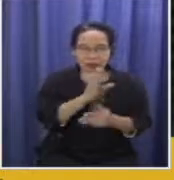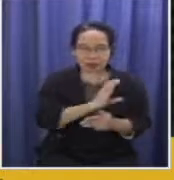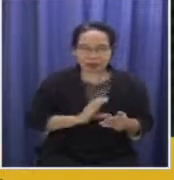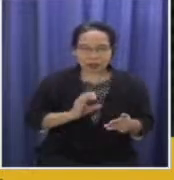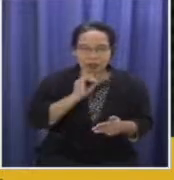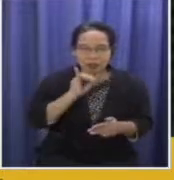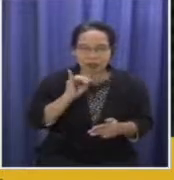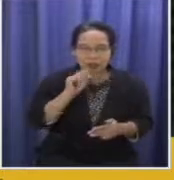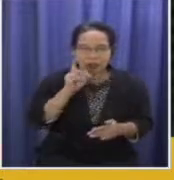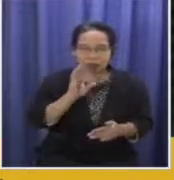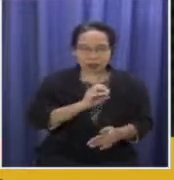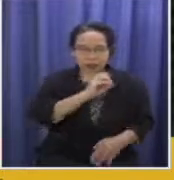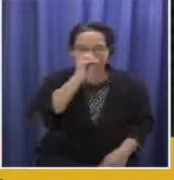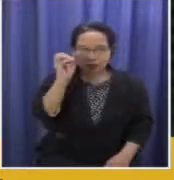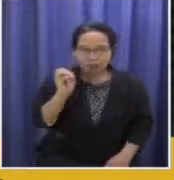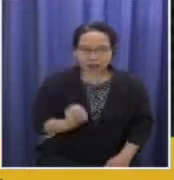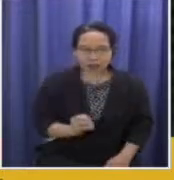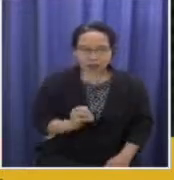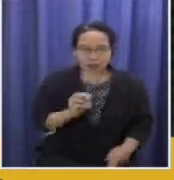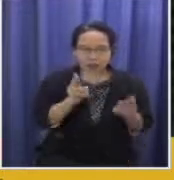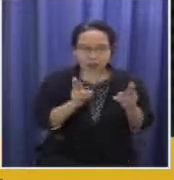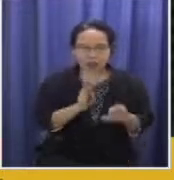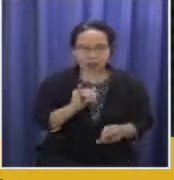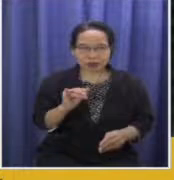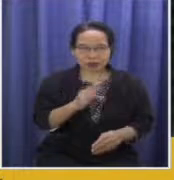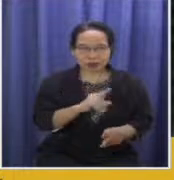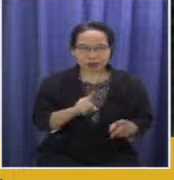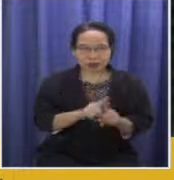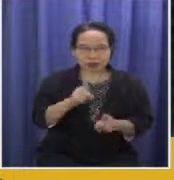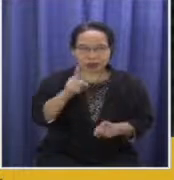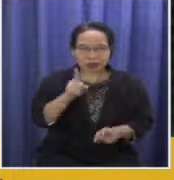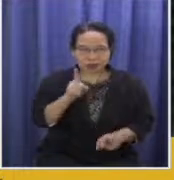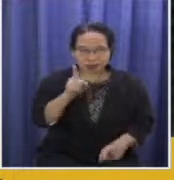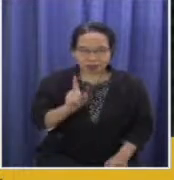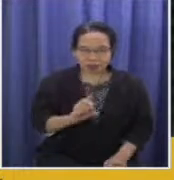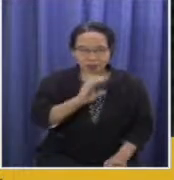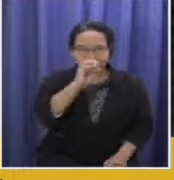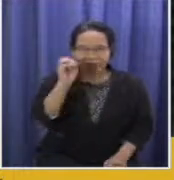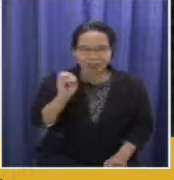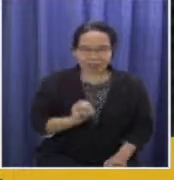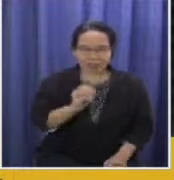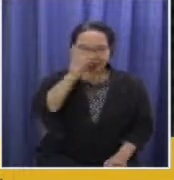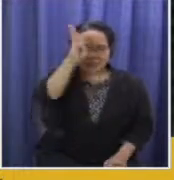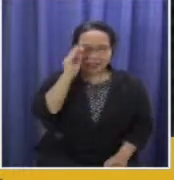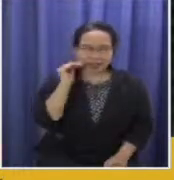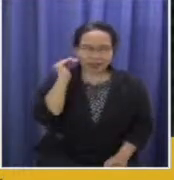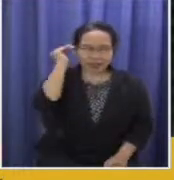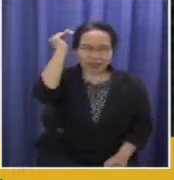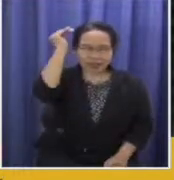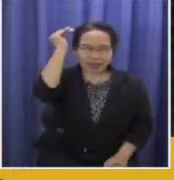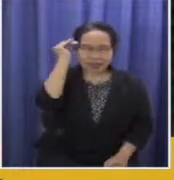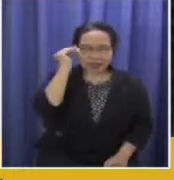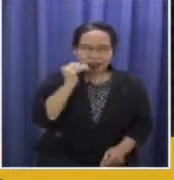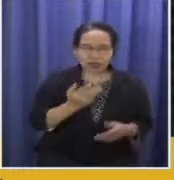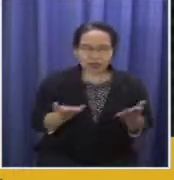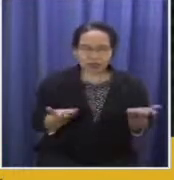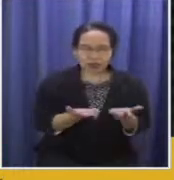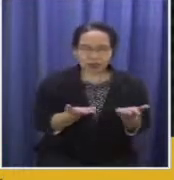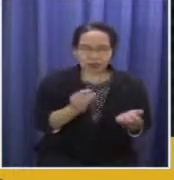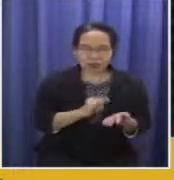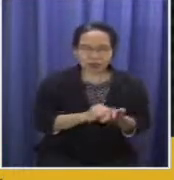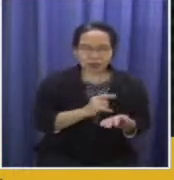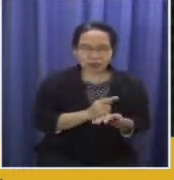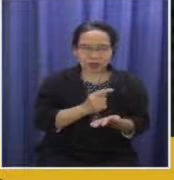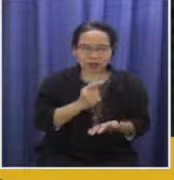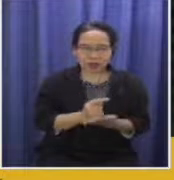is 100% human being and also 100% Godhead. So what is the